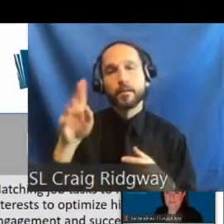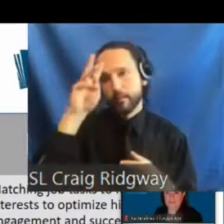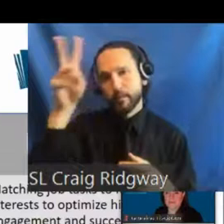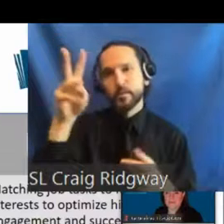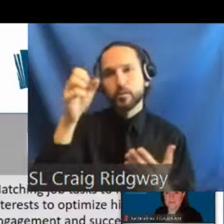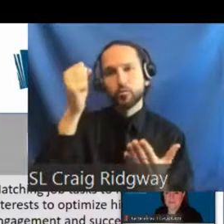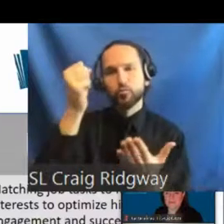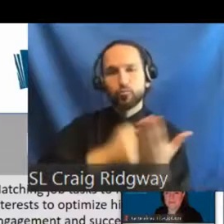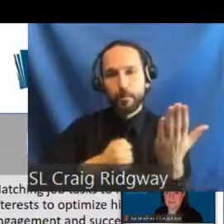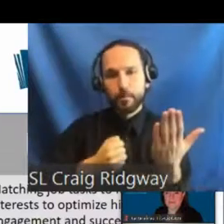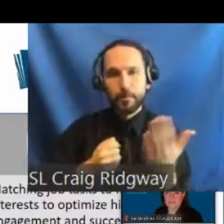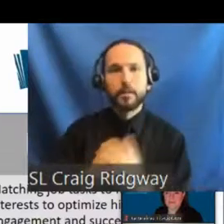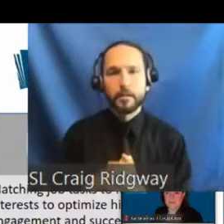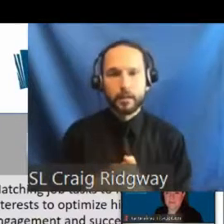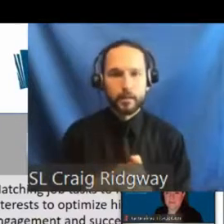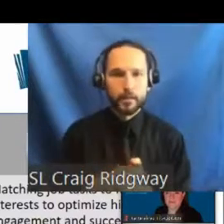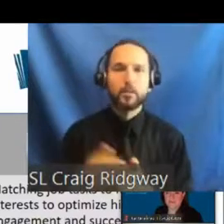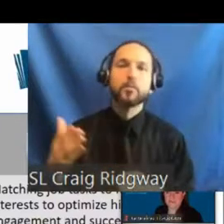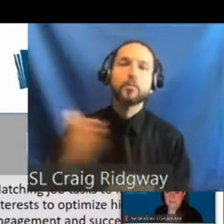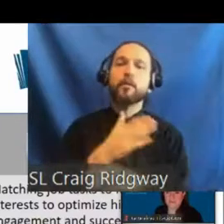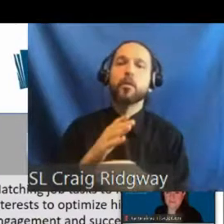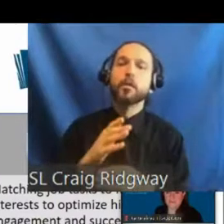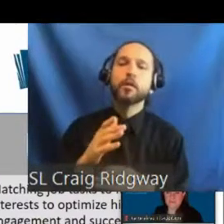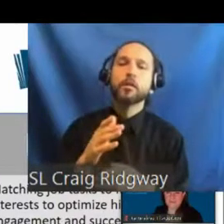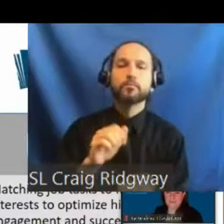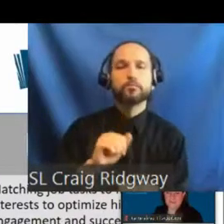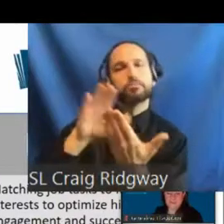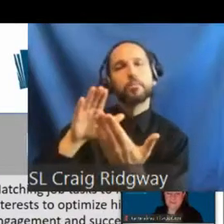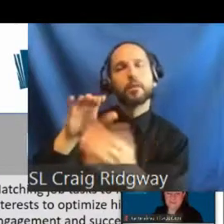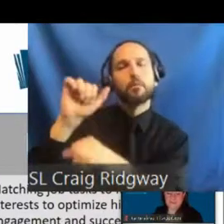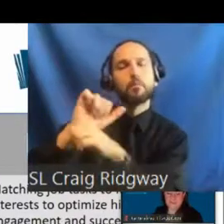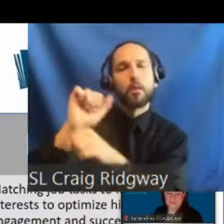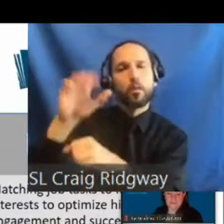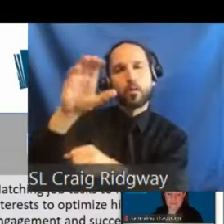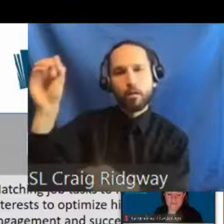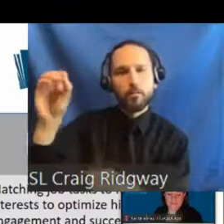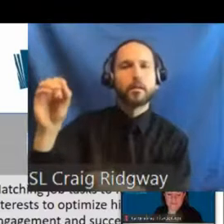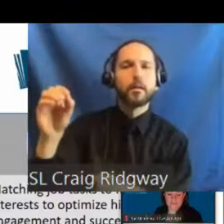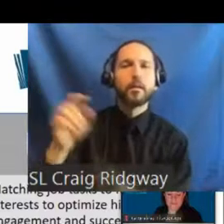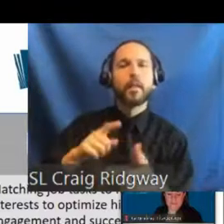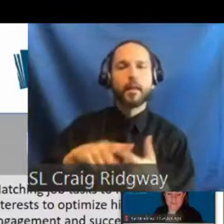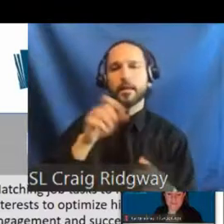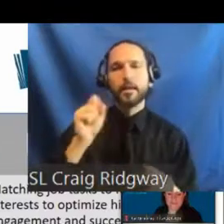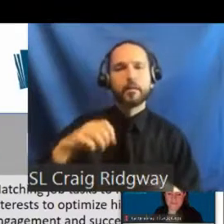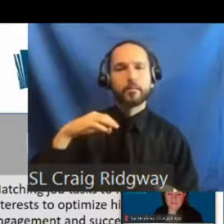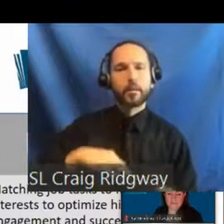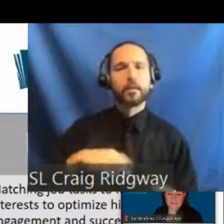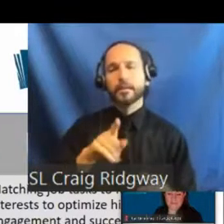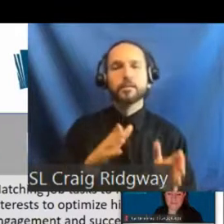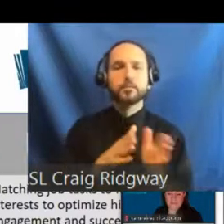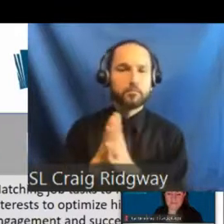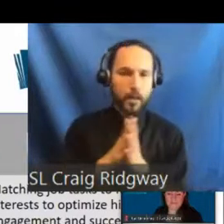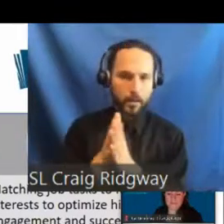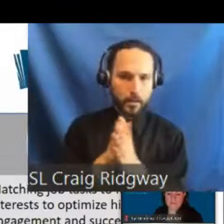script before approaching employers to help him focus so he may capitalize on his passion